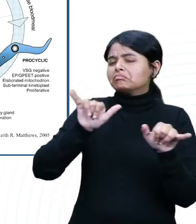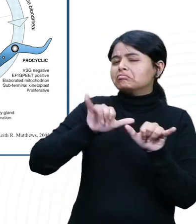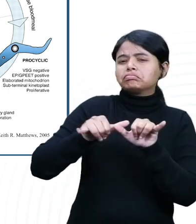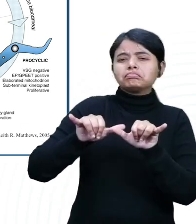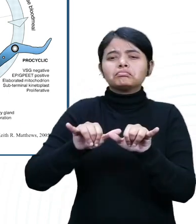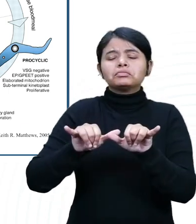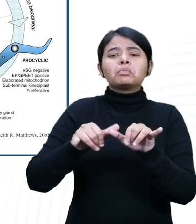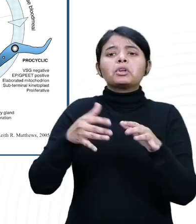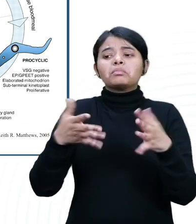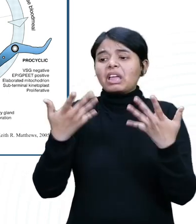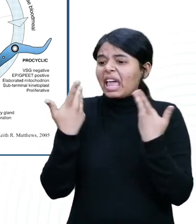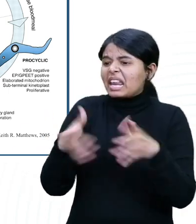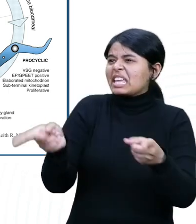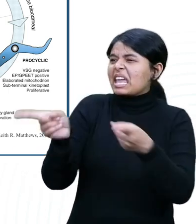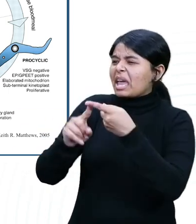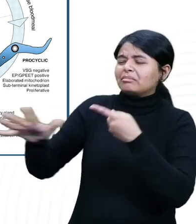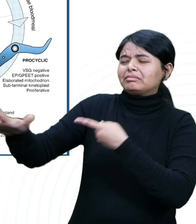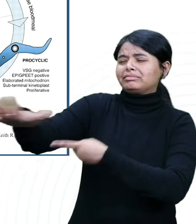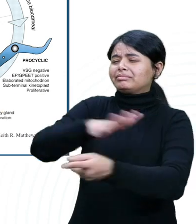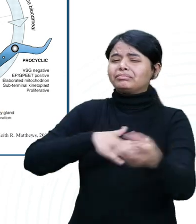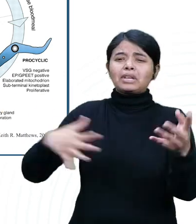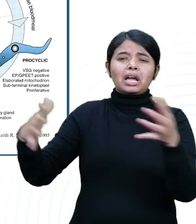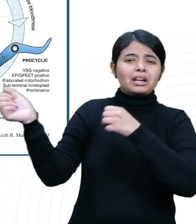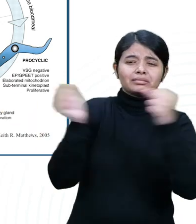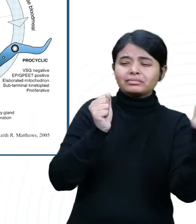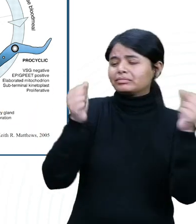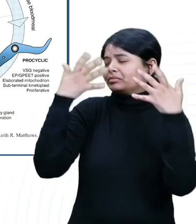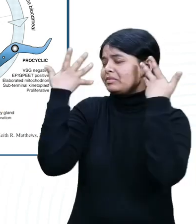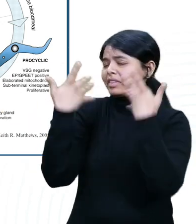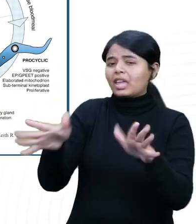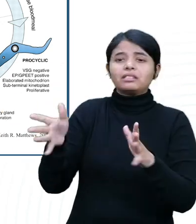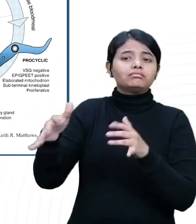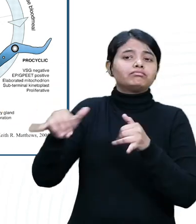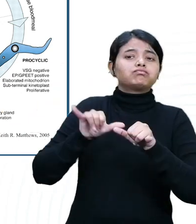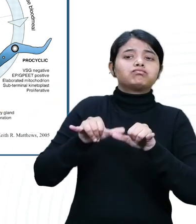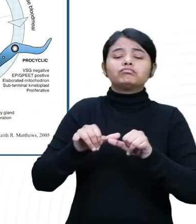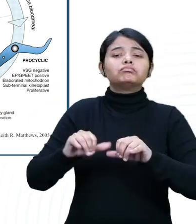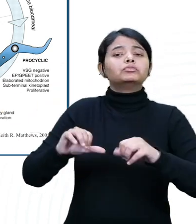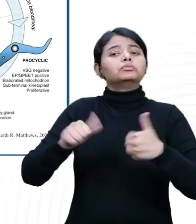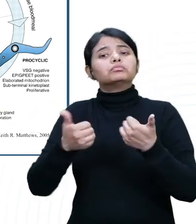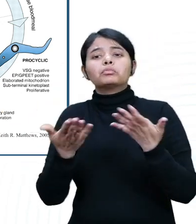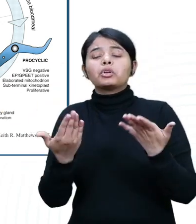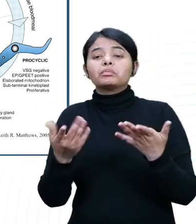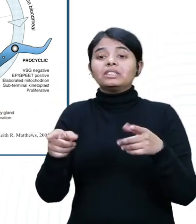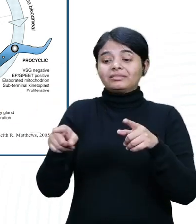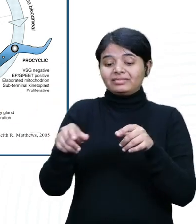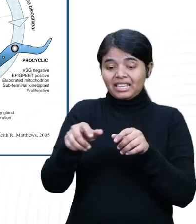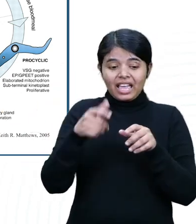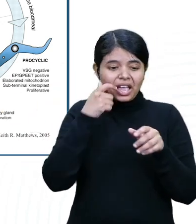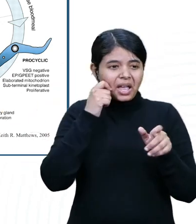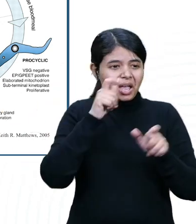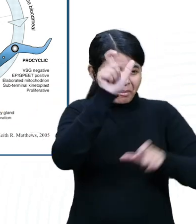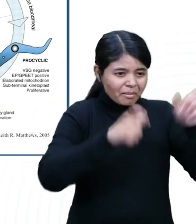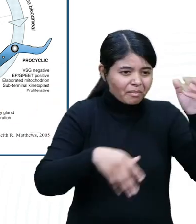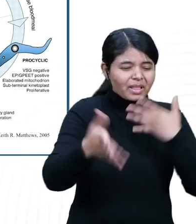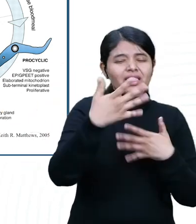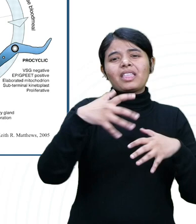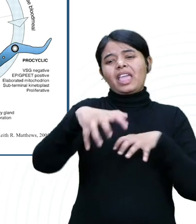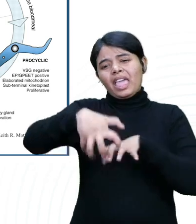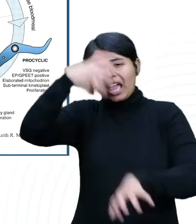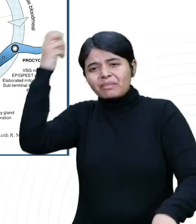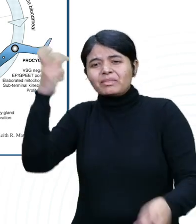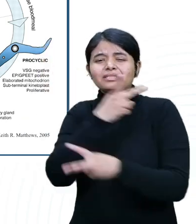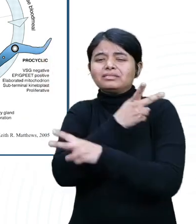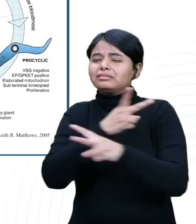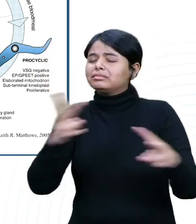form. They proliferate in the midgut of the fly, and this procyclic stage again they express